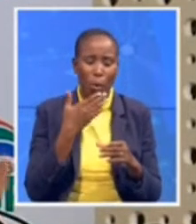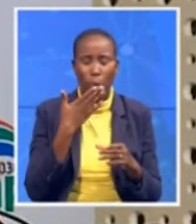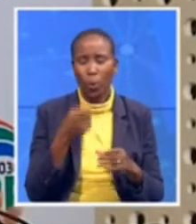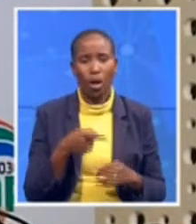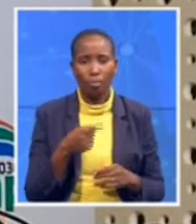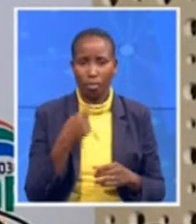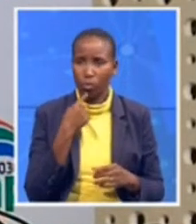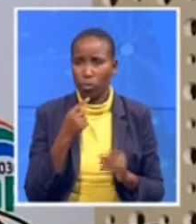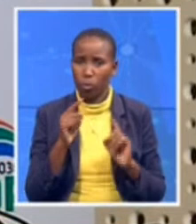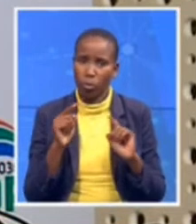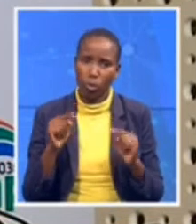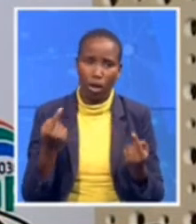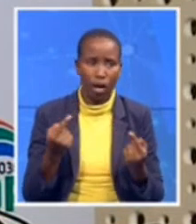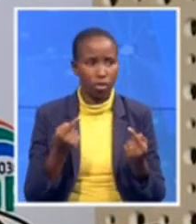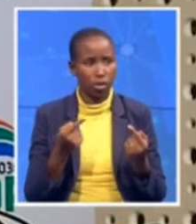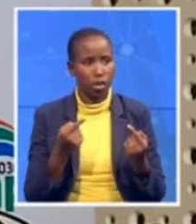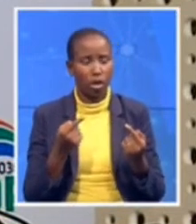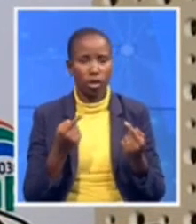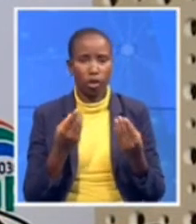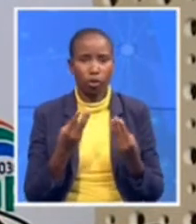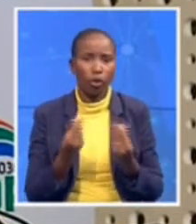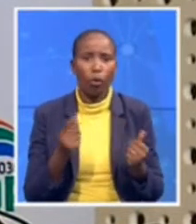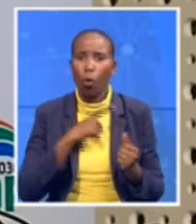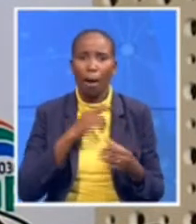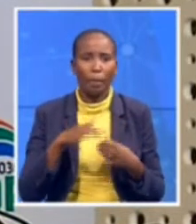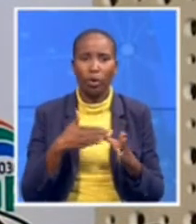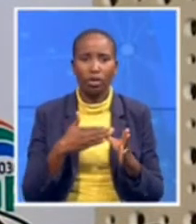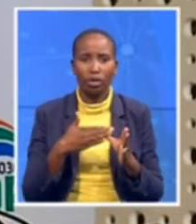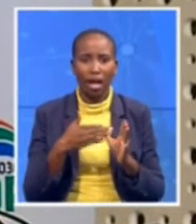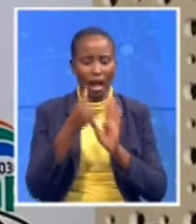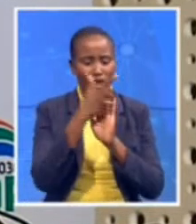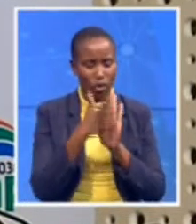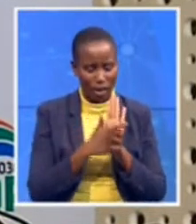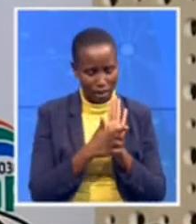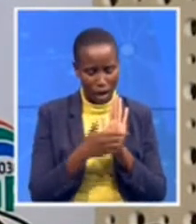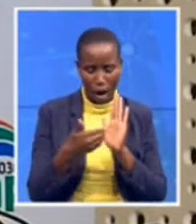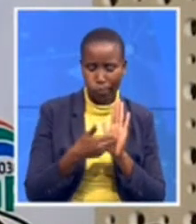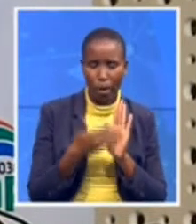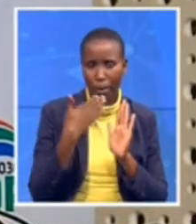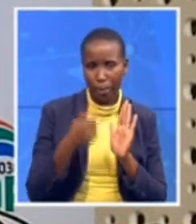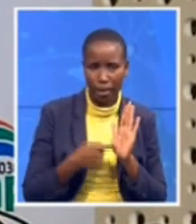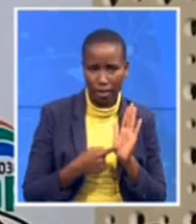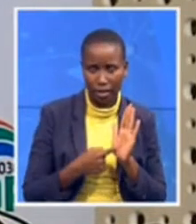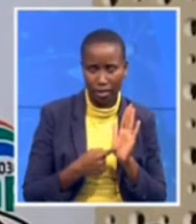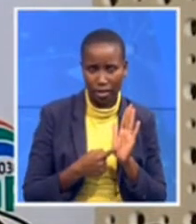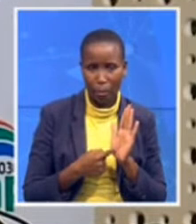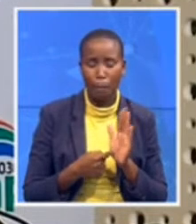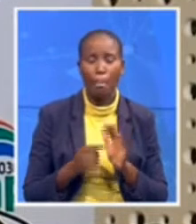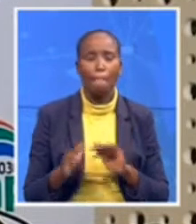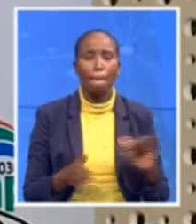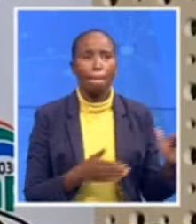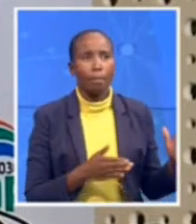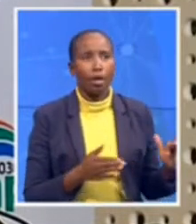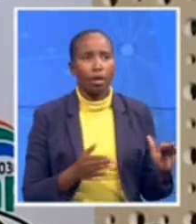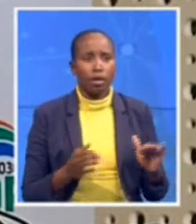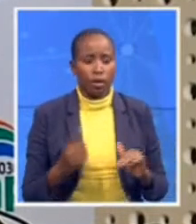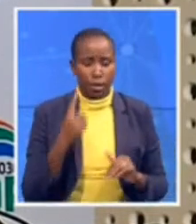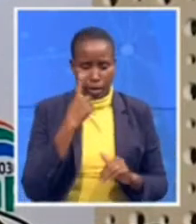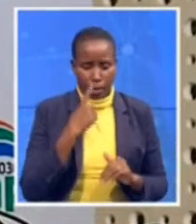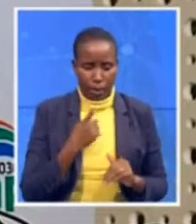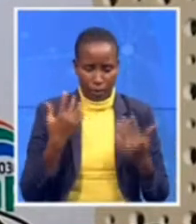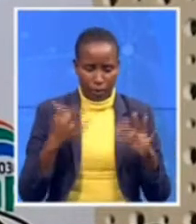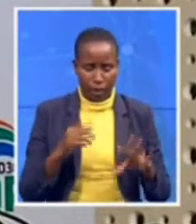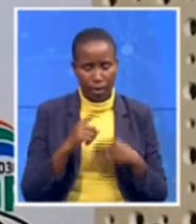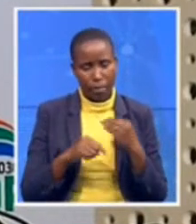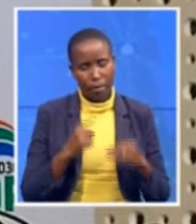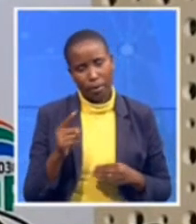doesn't fall within our legislative purview. The next question that was posed was regarding content creators who